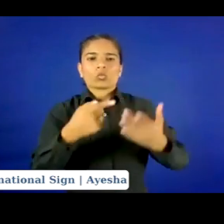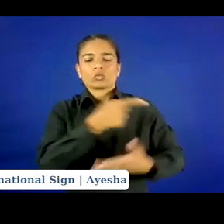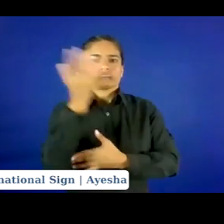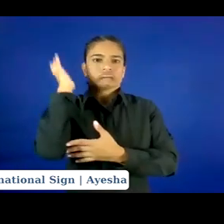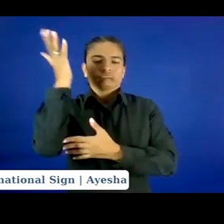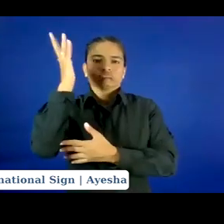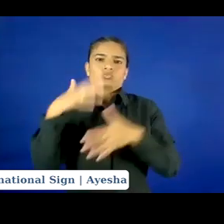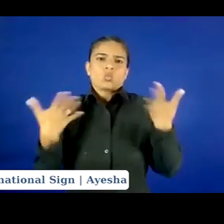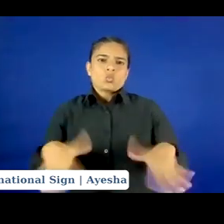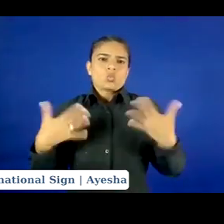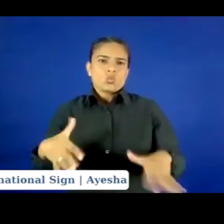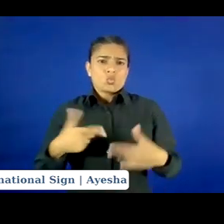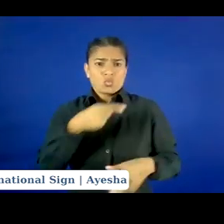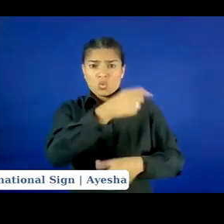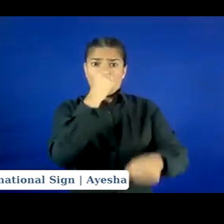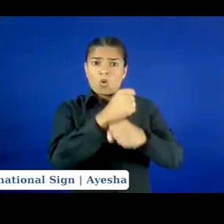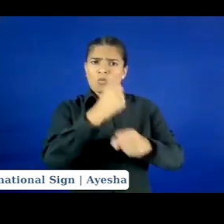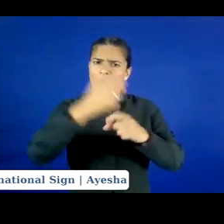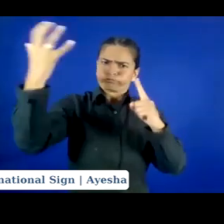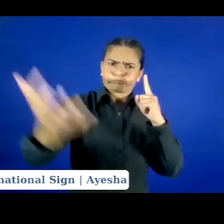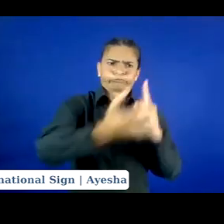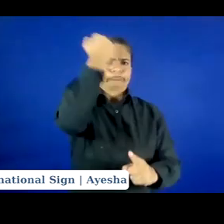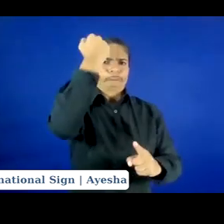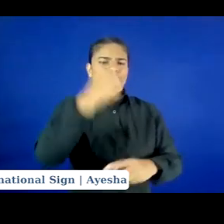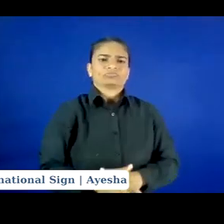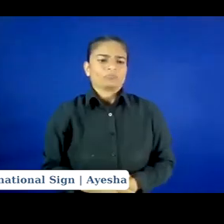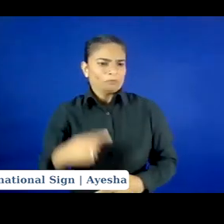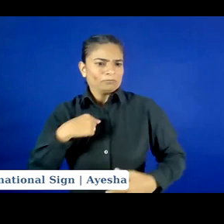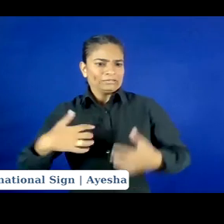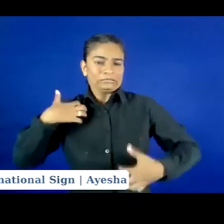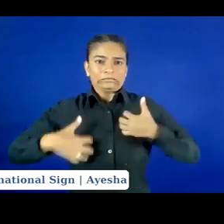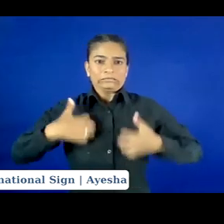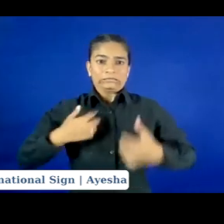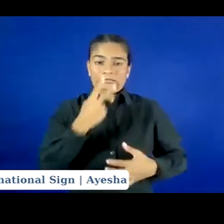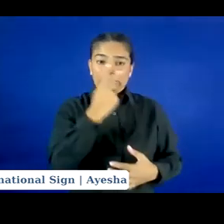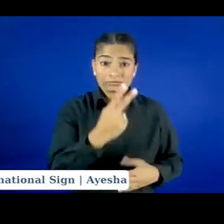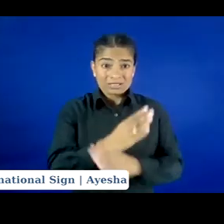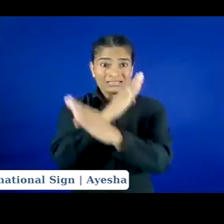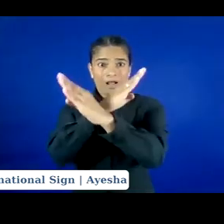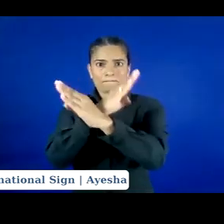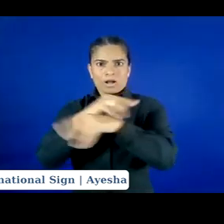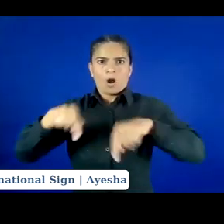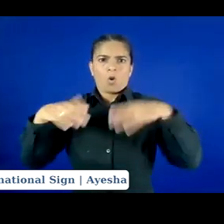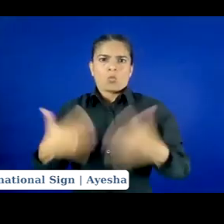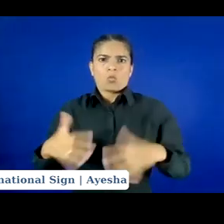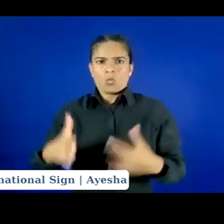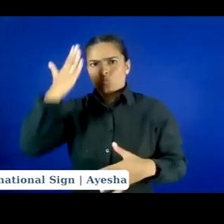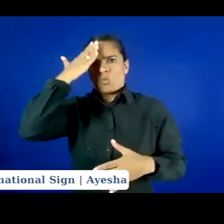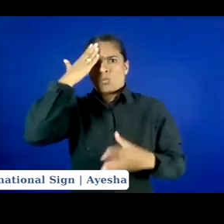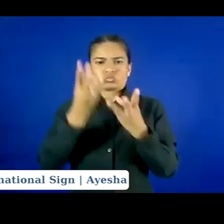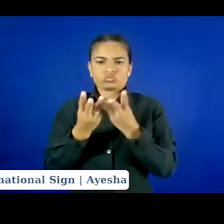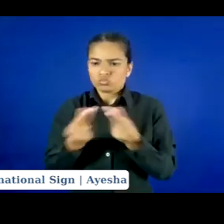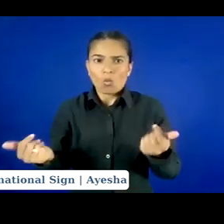it's exciting to see Zambia, addressing inclusion concerns of persons